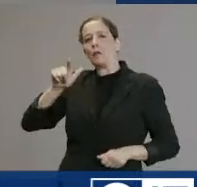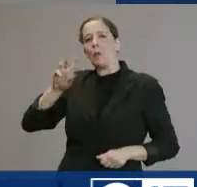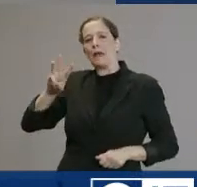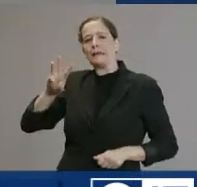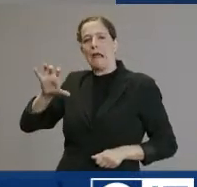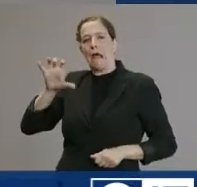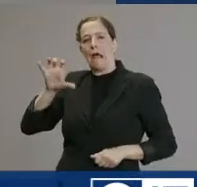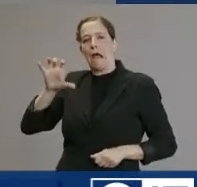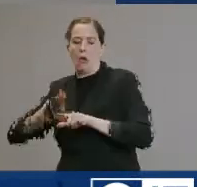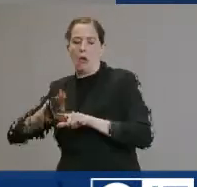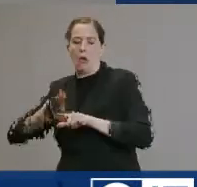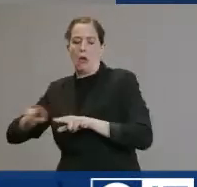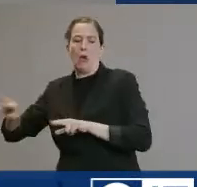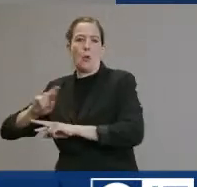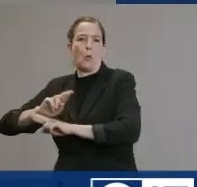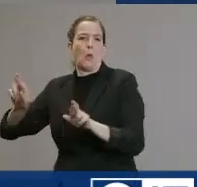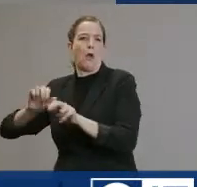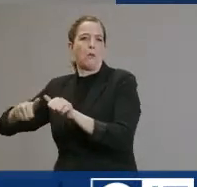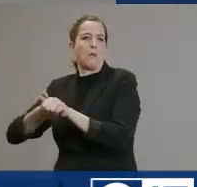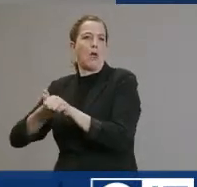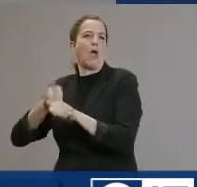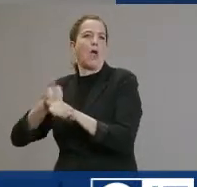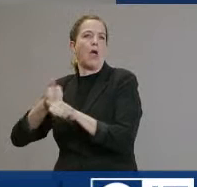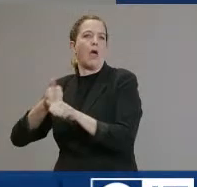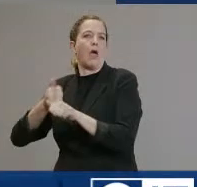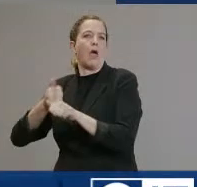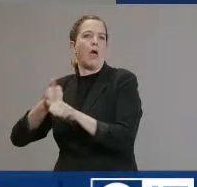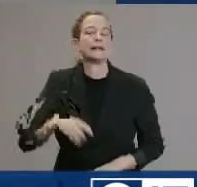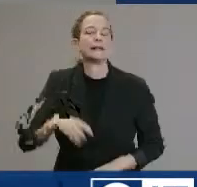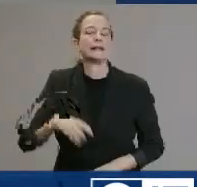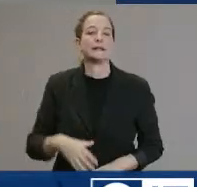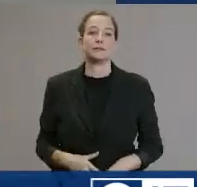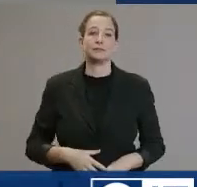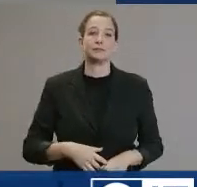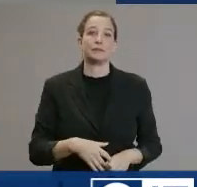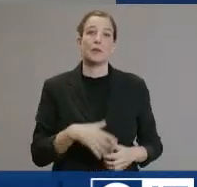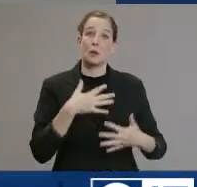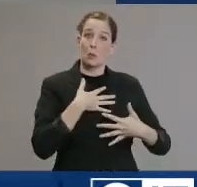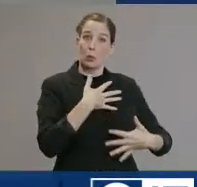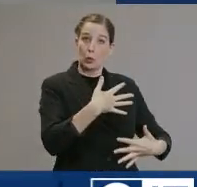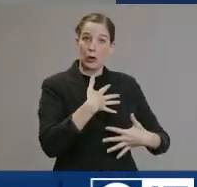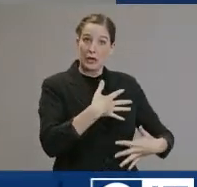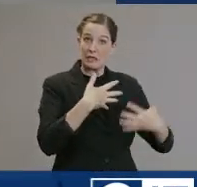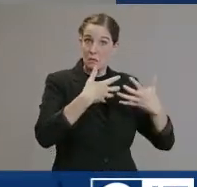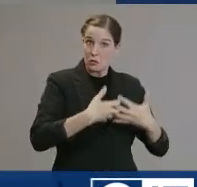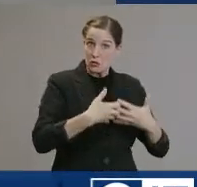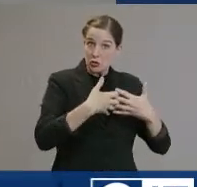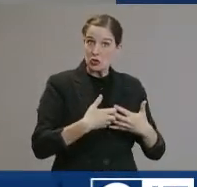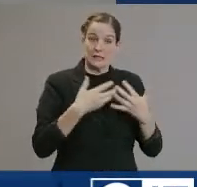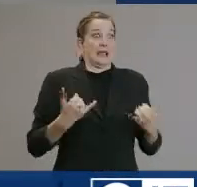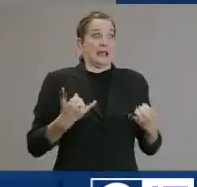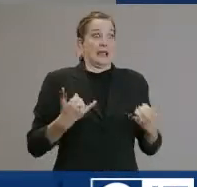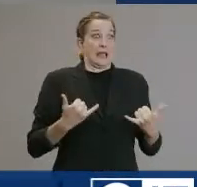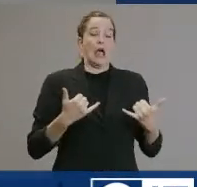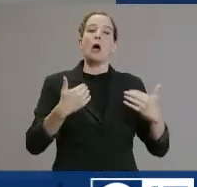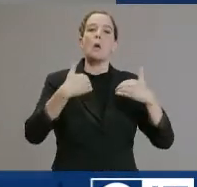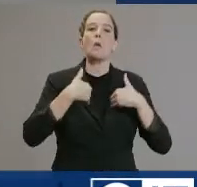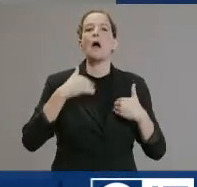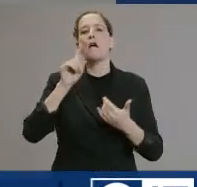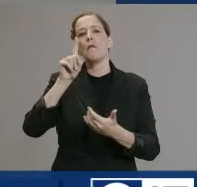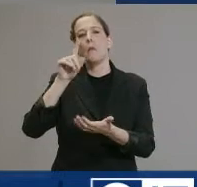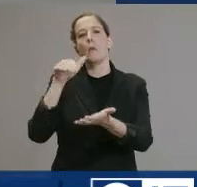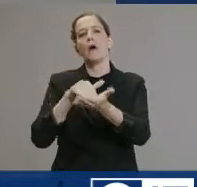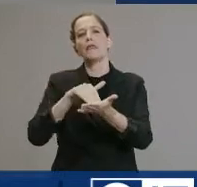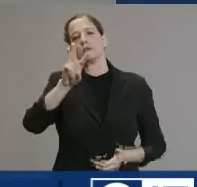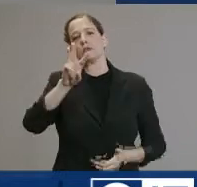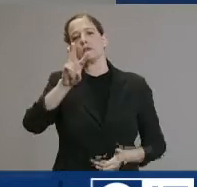knew where 330 were on March 11th. Today we've got our arms around 1,684 ventilators,